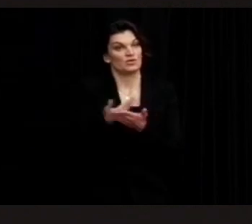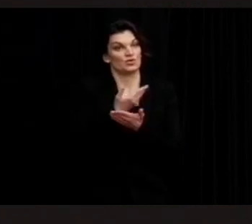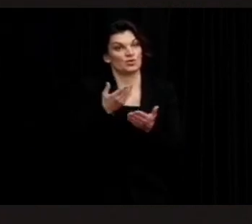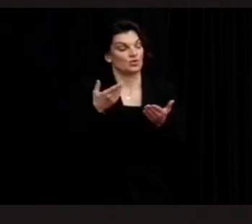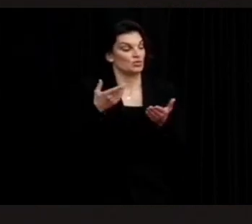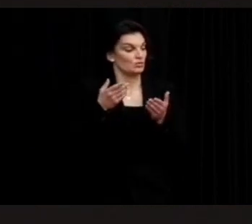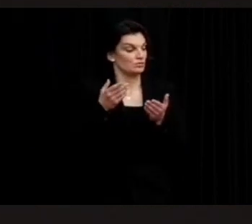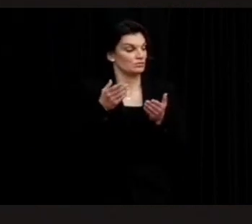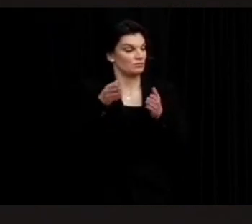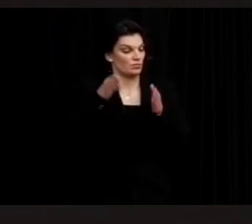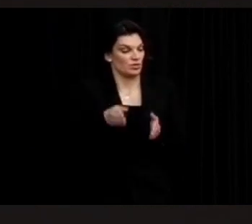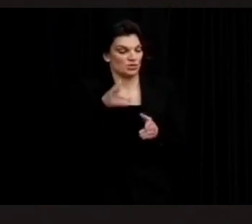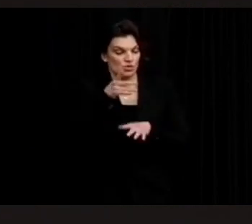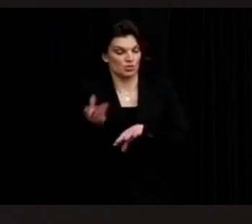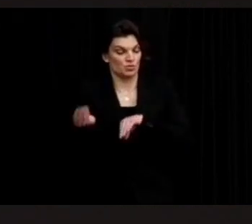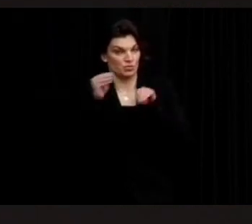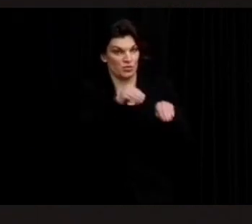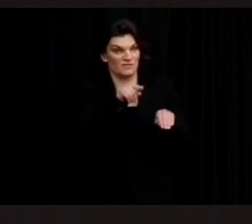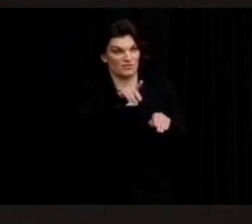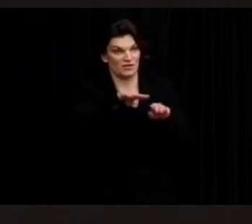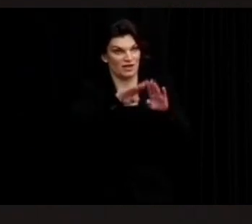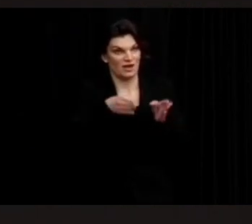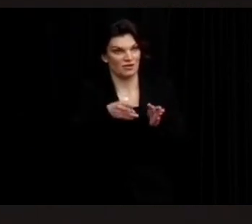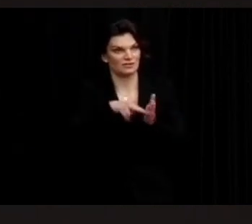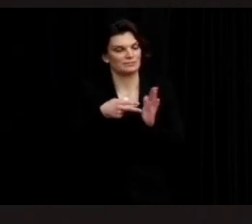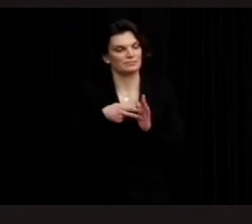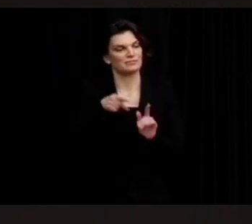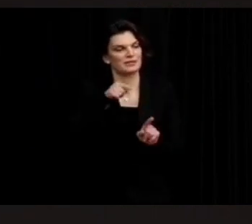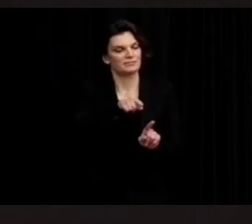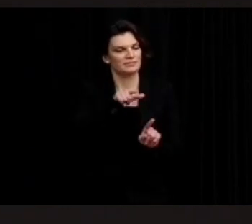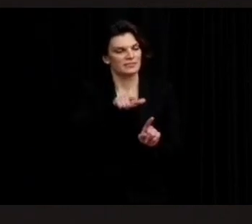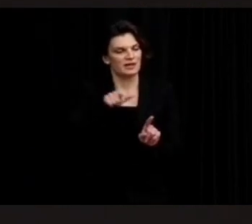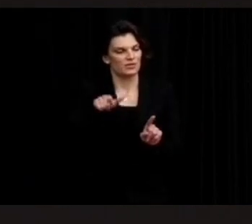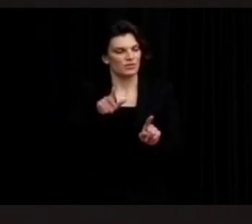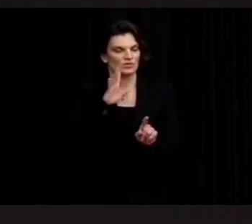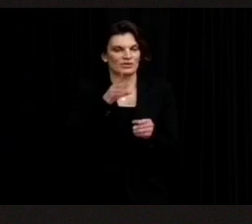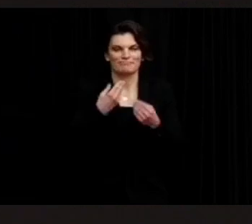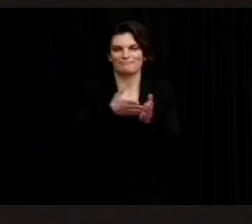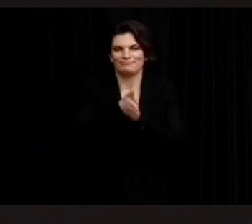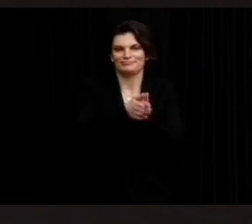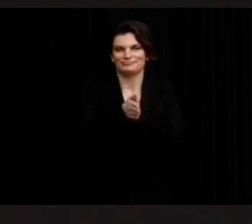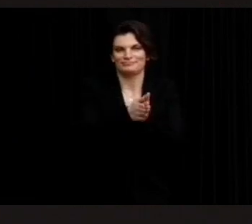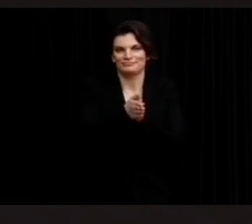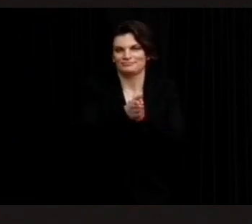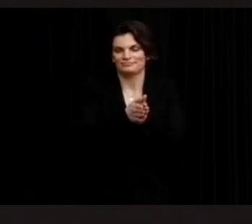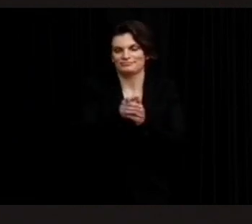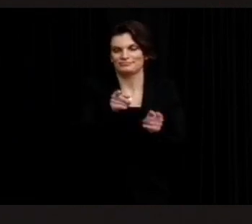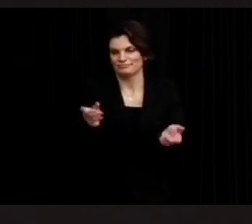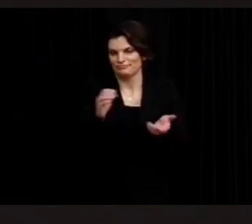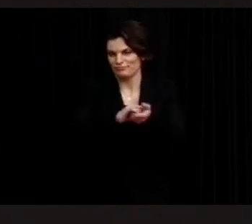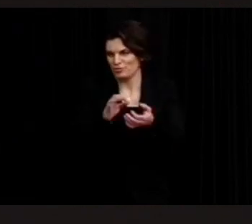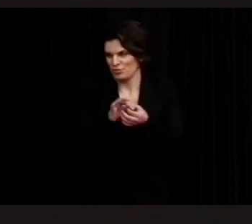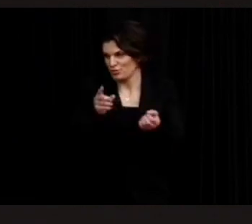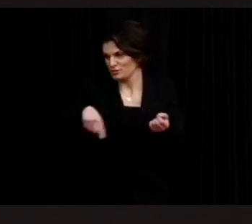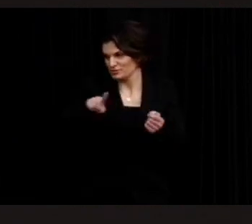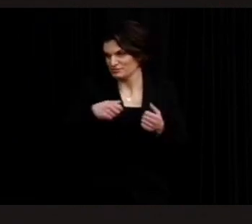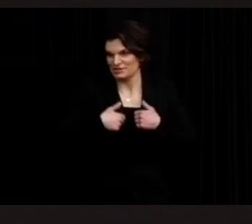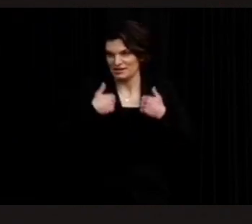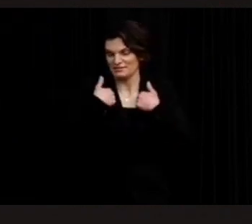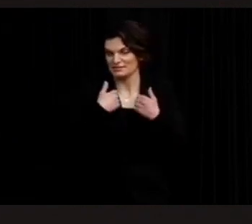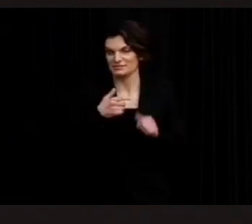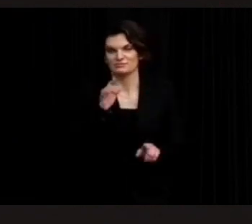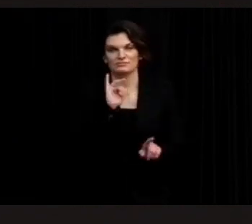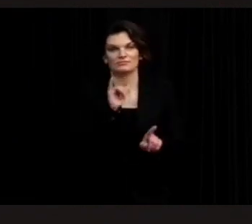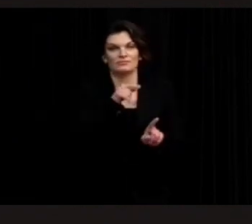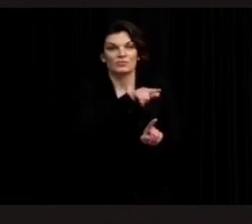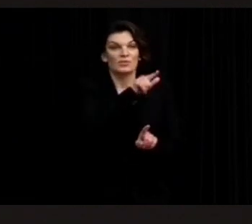Housing Choice Voucher participants to receive an incentive for leasing up with those tenants. We also offered that bonus